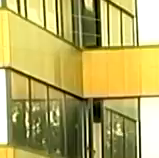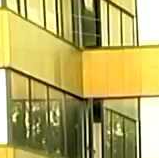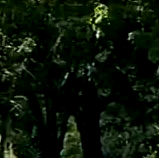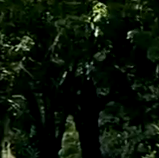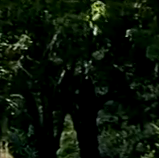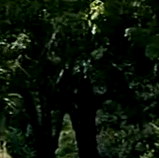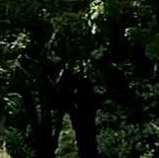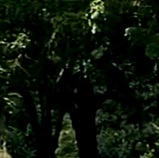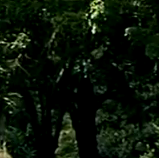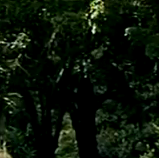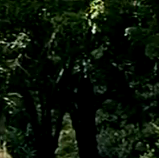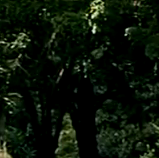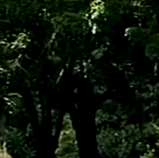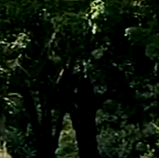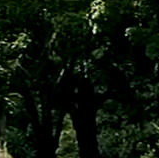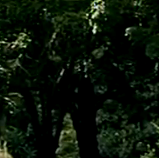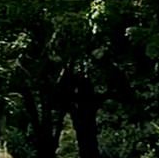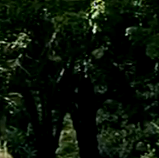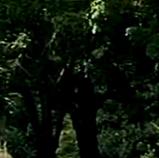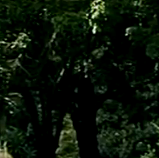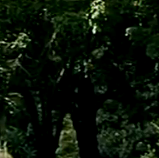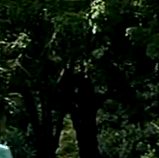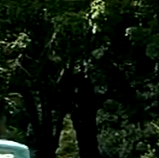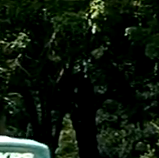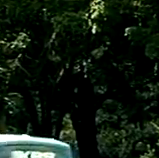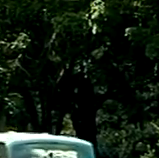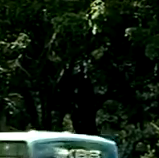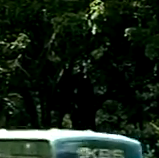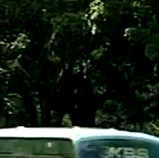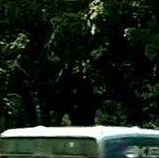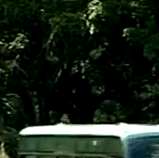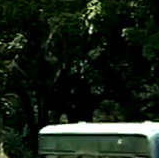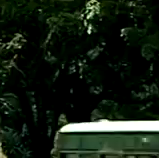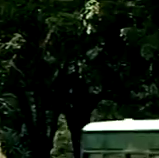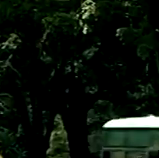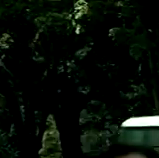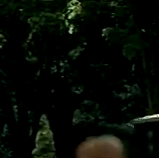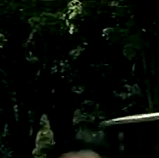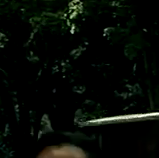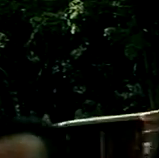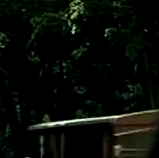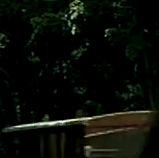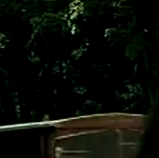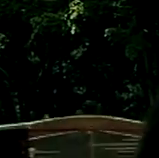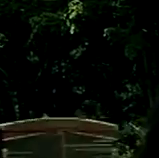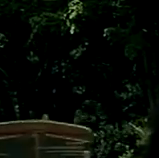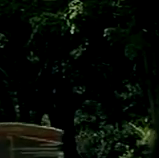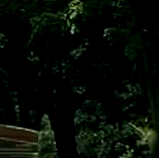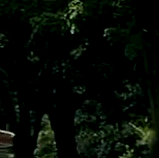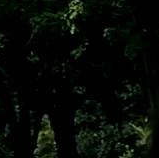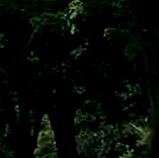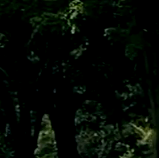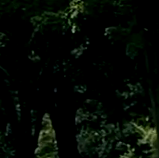everywhere. Kama unataka document, wanakuzungusha kamera 20 hivi. Haizi wakakwambia direct wanataka